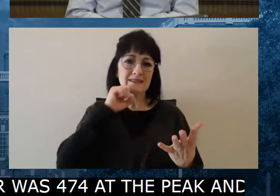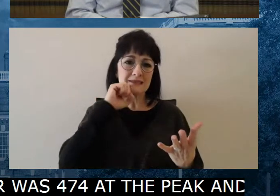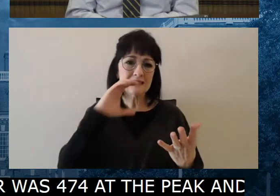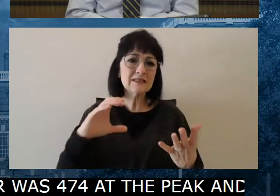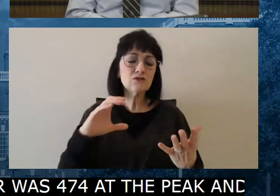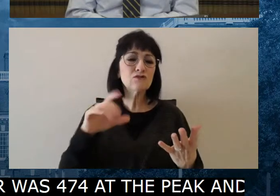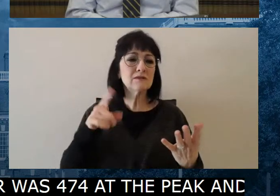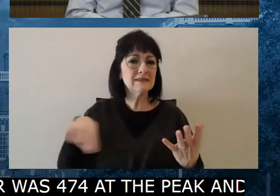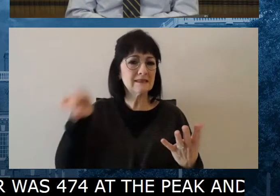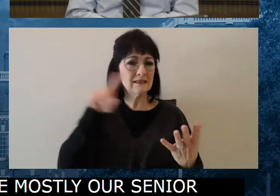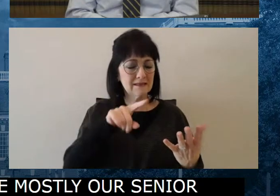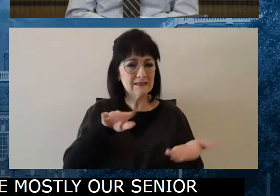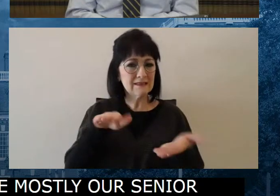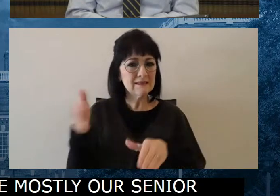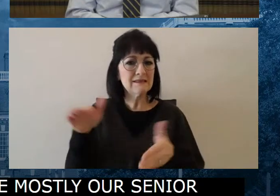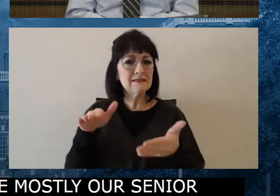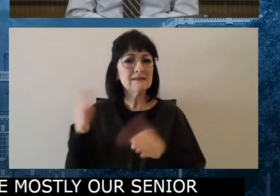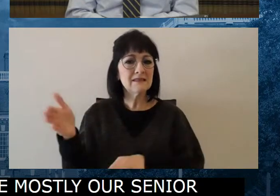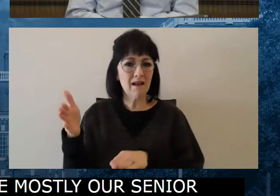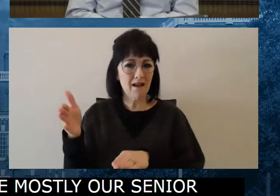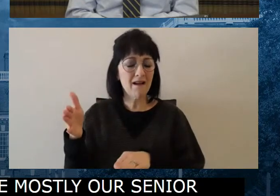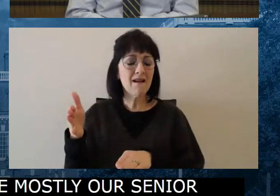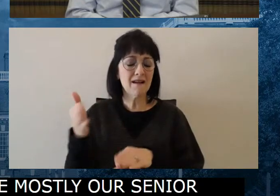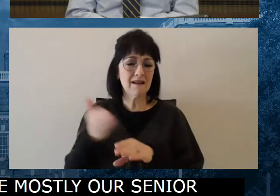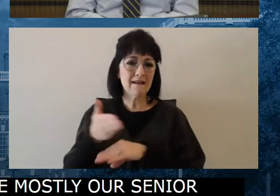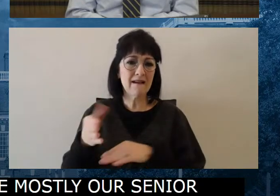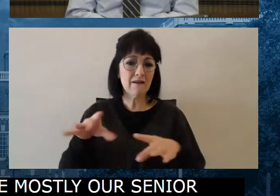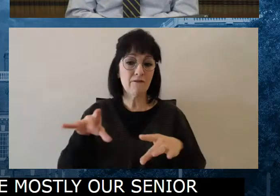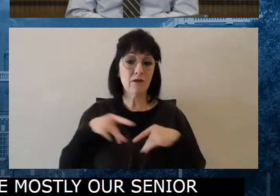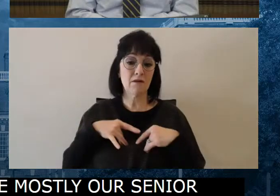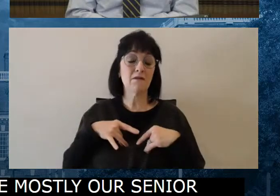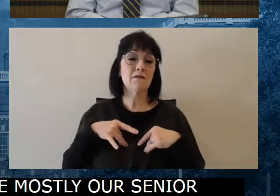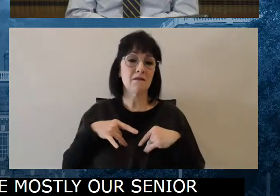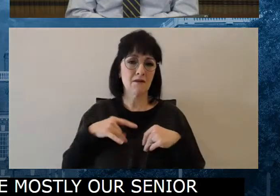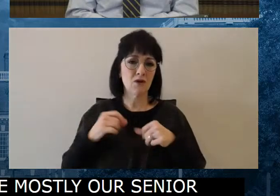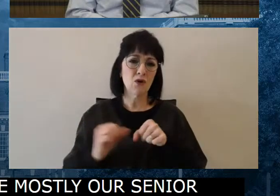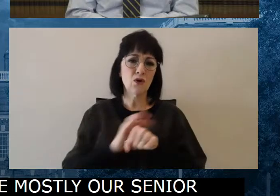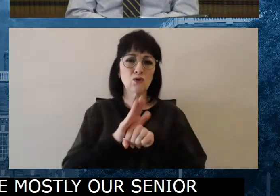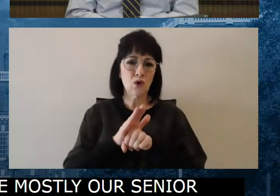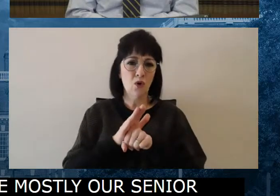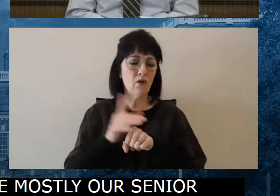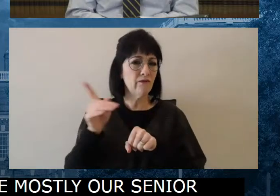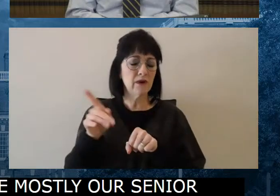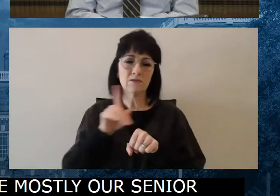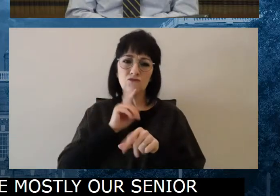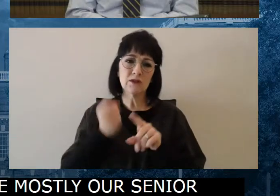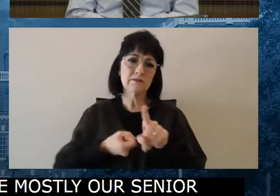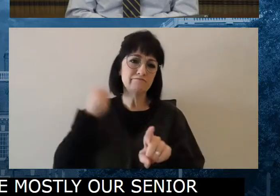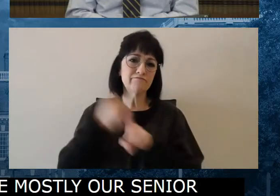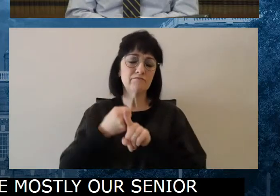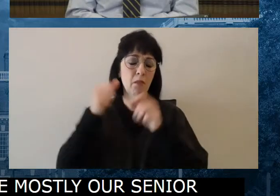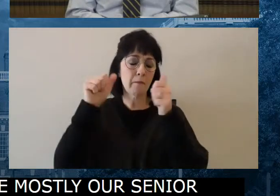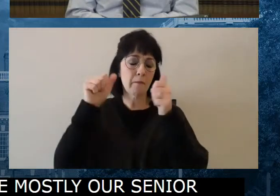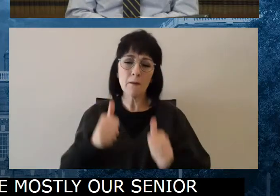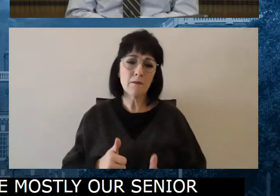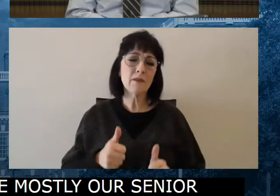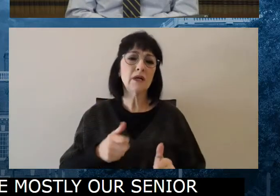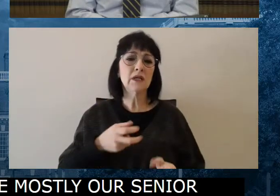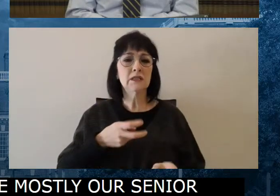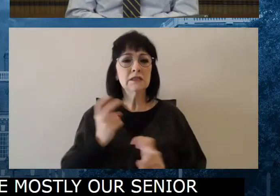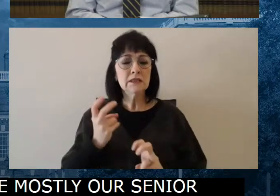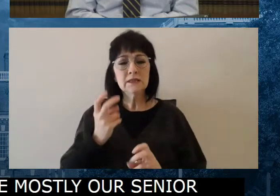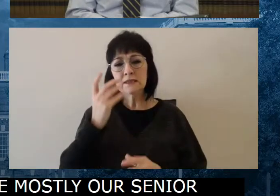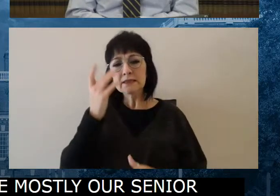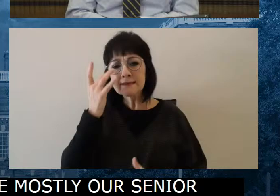their lives are lost, and that's sad for all their family and friends, and something that we keep in mind as we do our work each day.